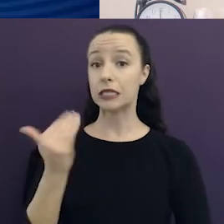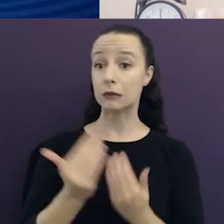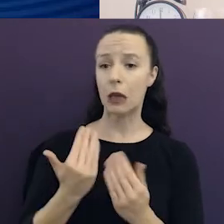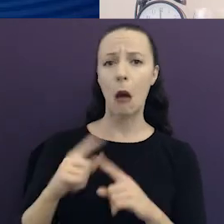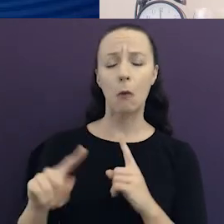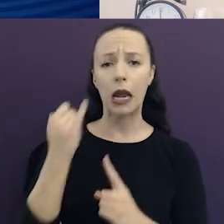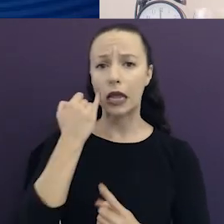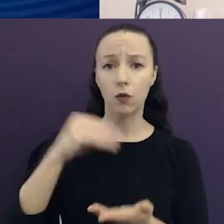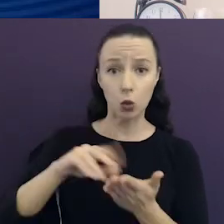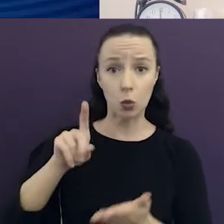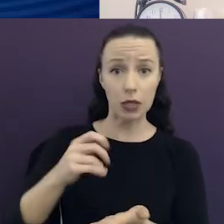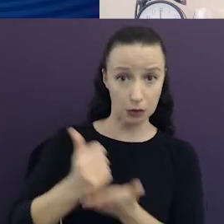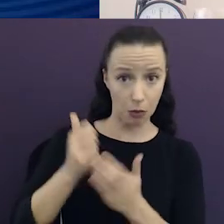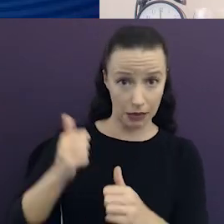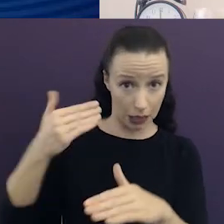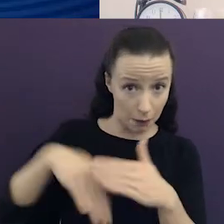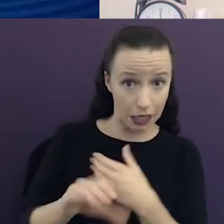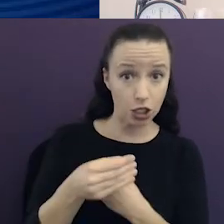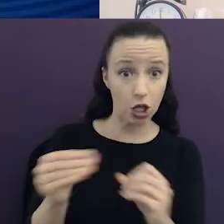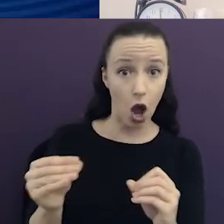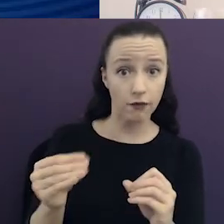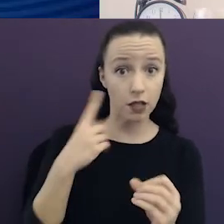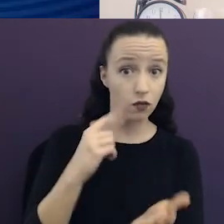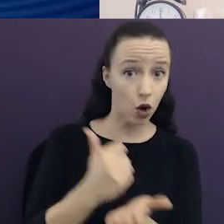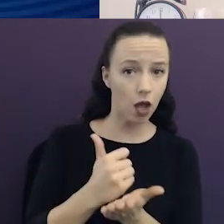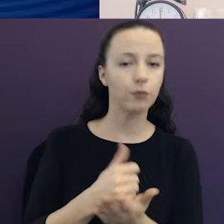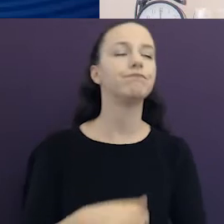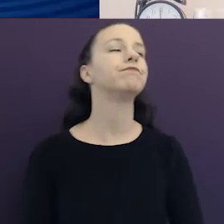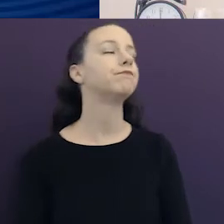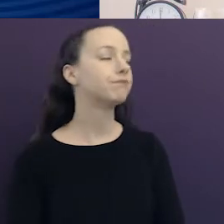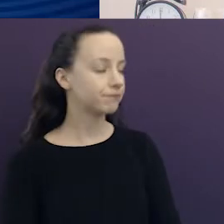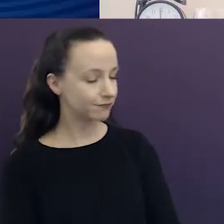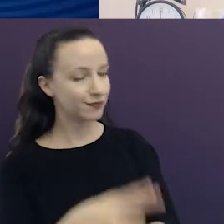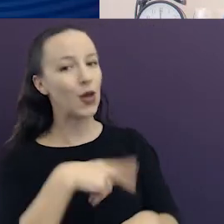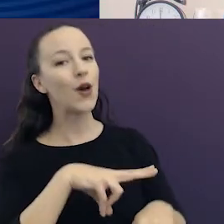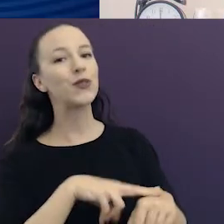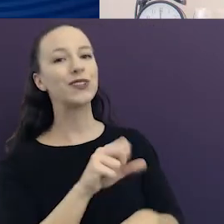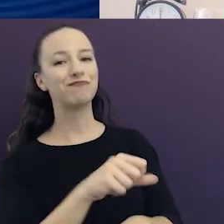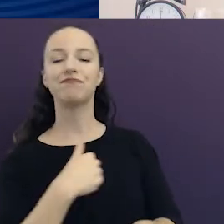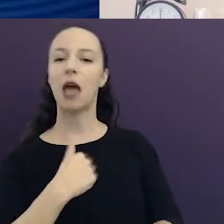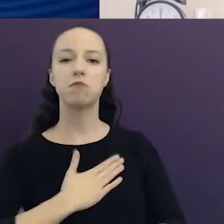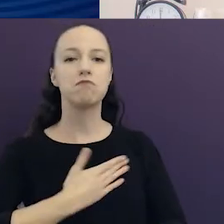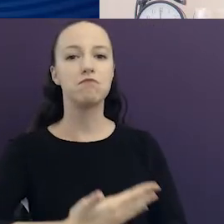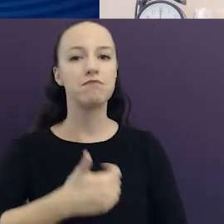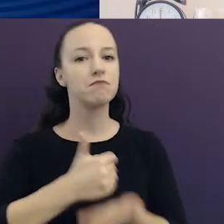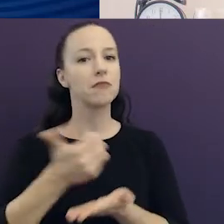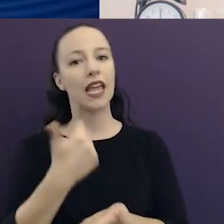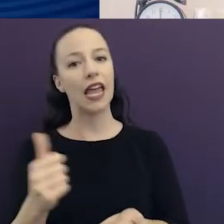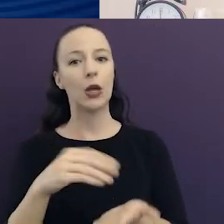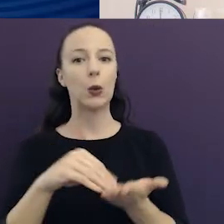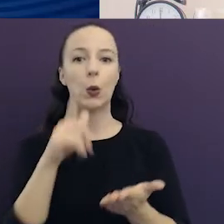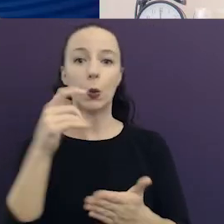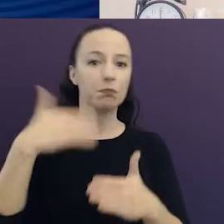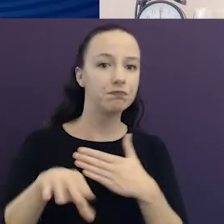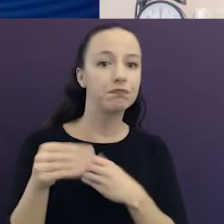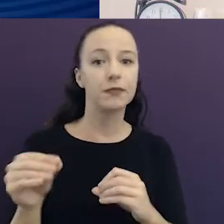But if a student did need some help, can they come into the office with help on the application or? Yes, of course. I help any student that walks